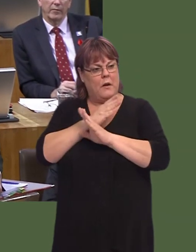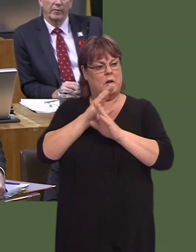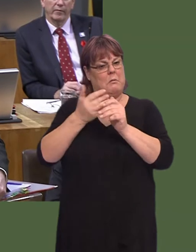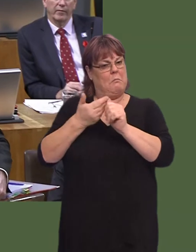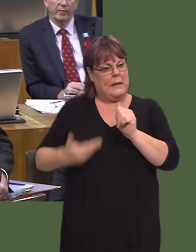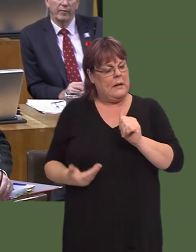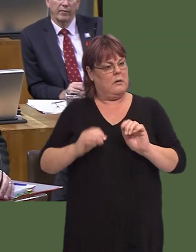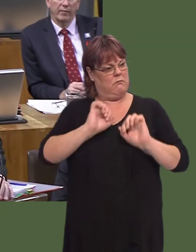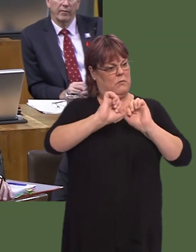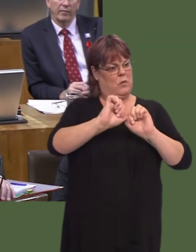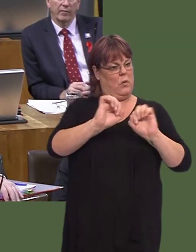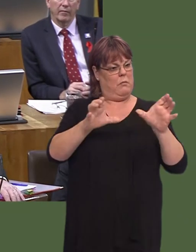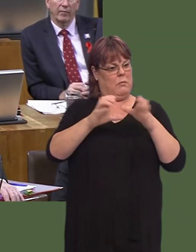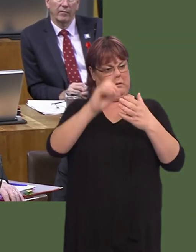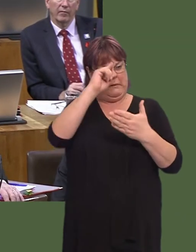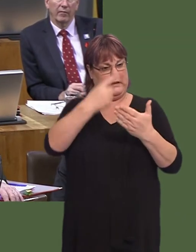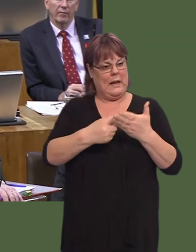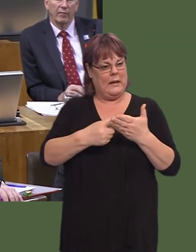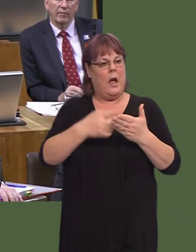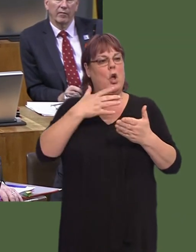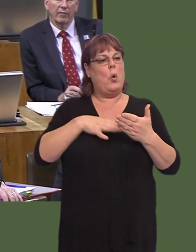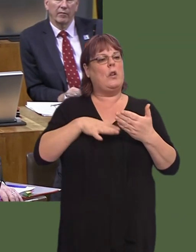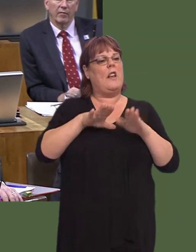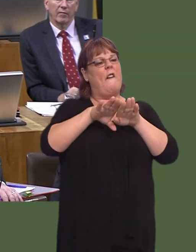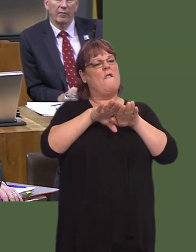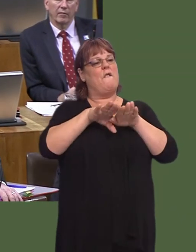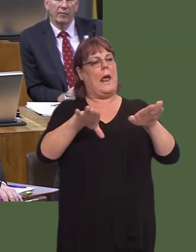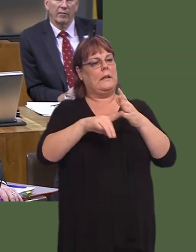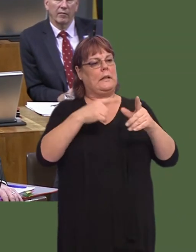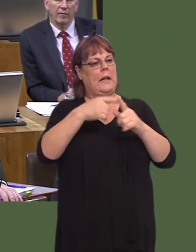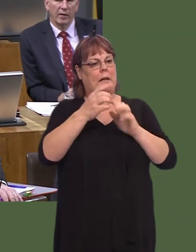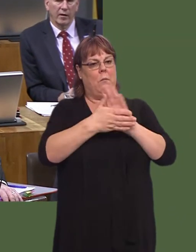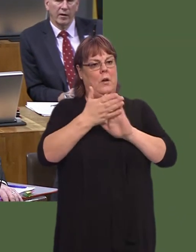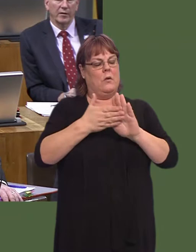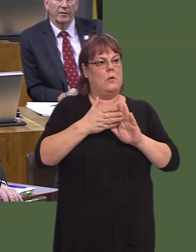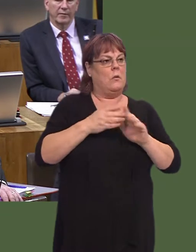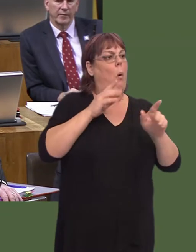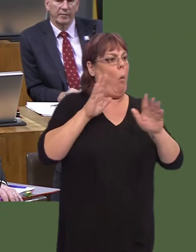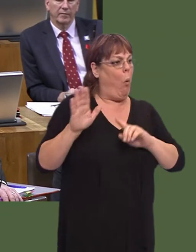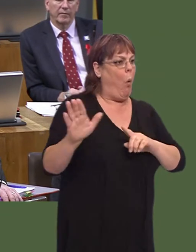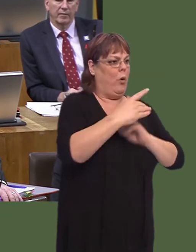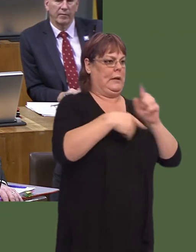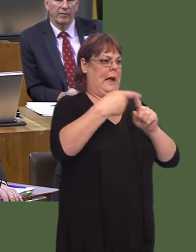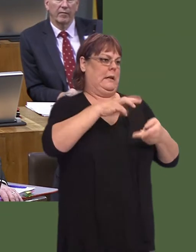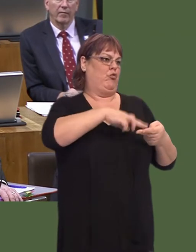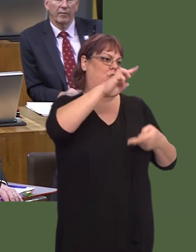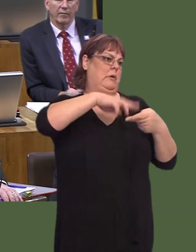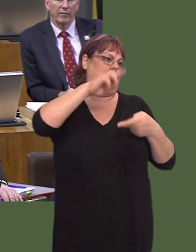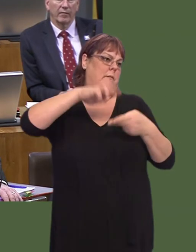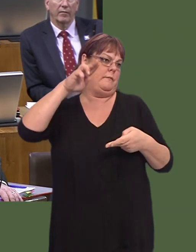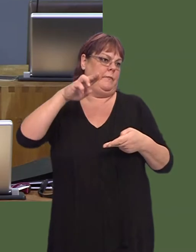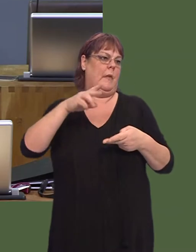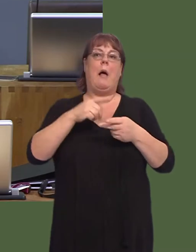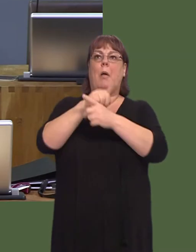that. We know that. His party stood on a programme of a flat tax, which would increase taxes for the vast majority of poorer people and reduce